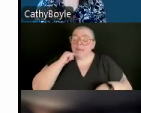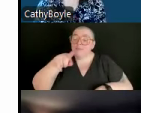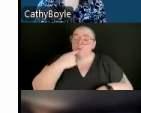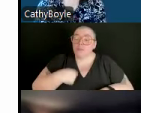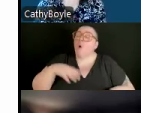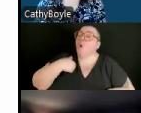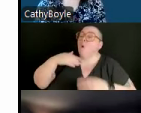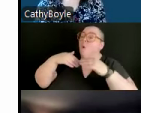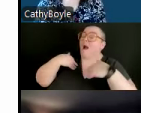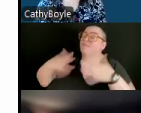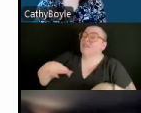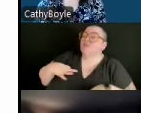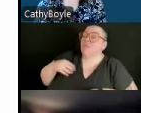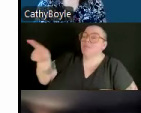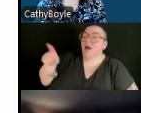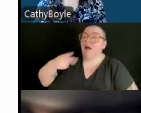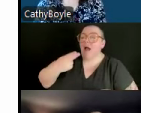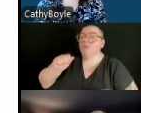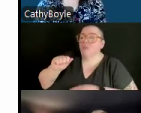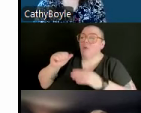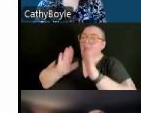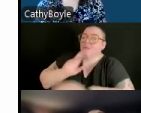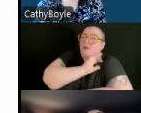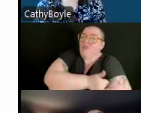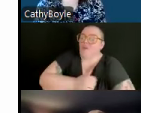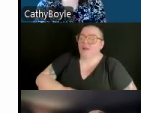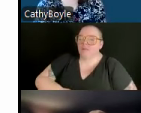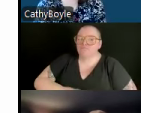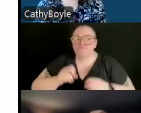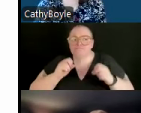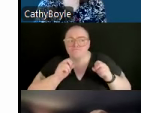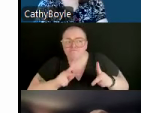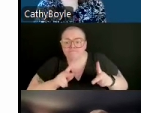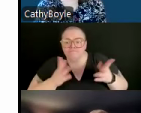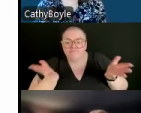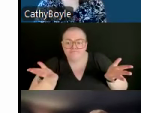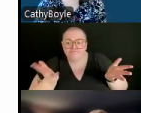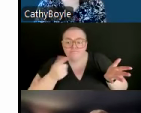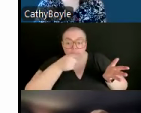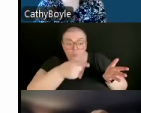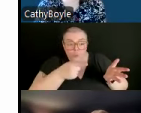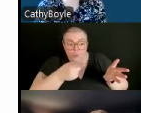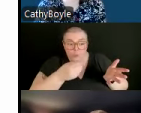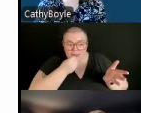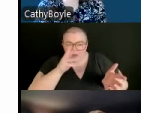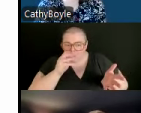what you applied for. It's like saying, I ate lunch at Wendy's. I can't tell if you had the salad or the French